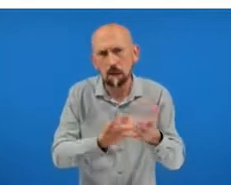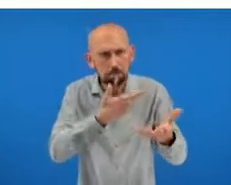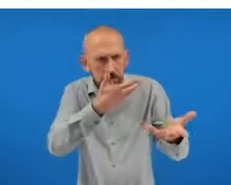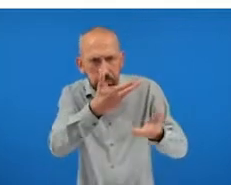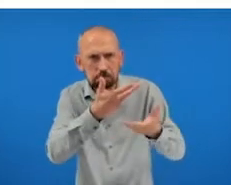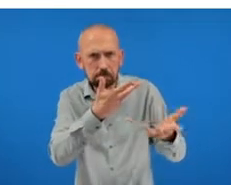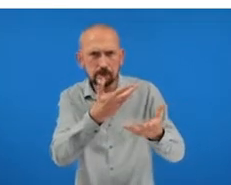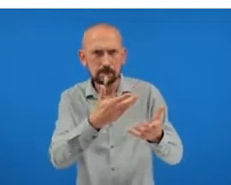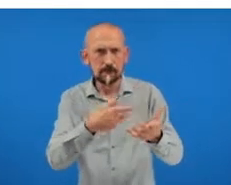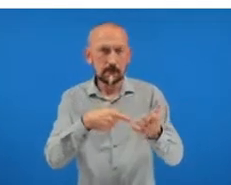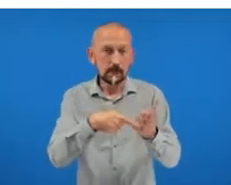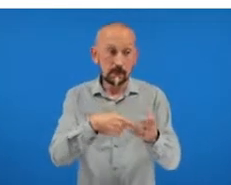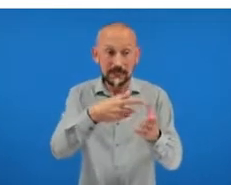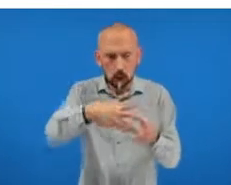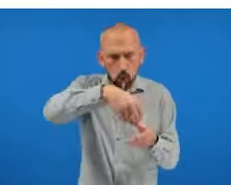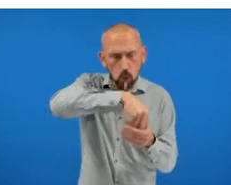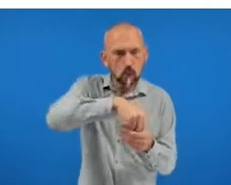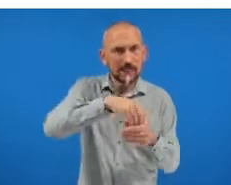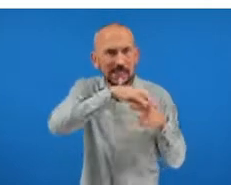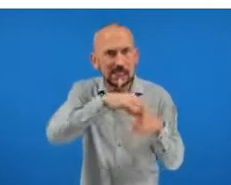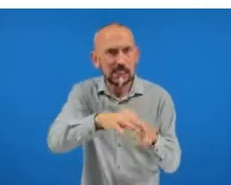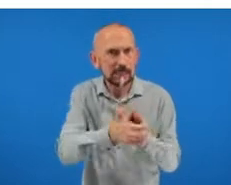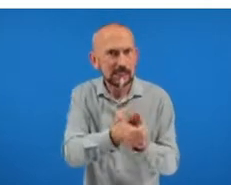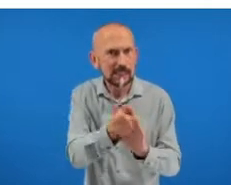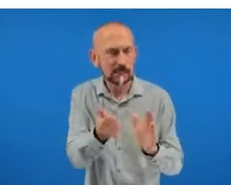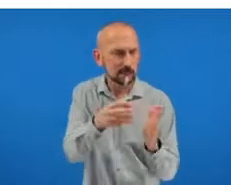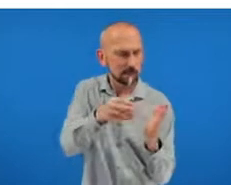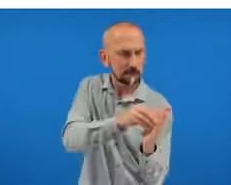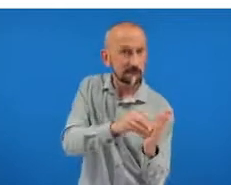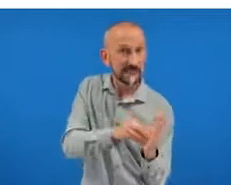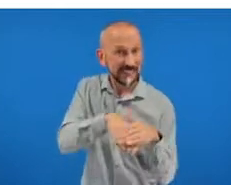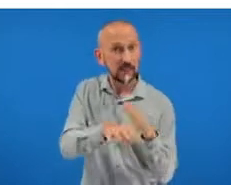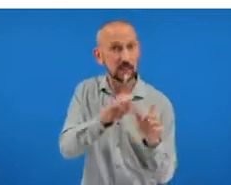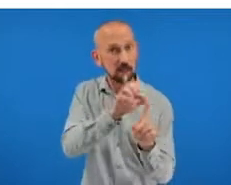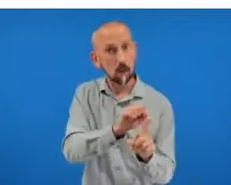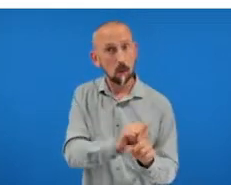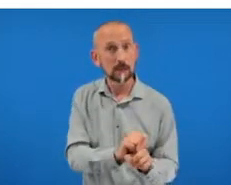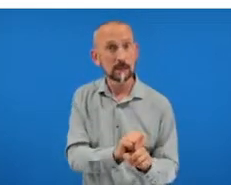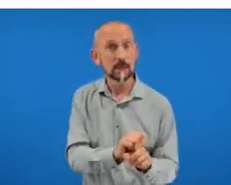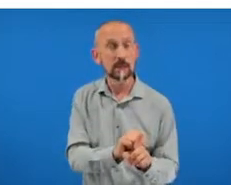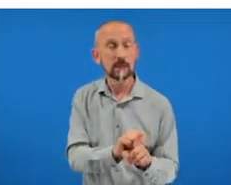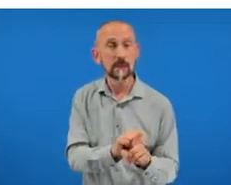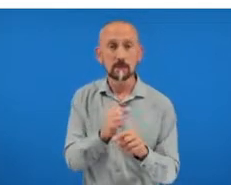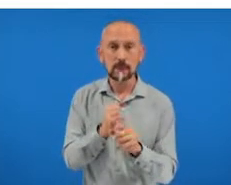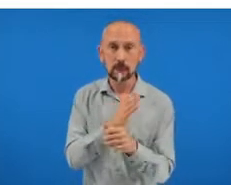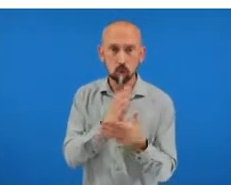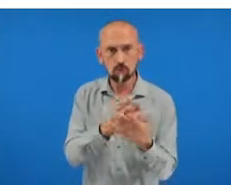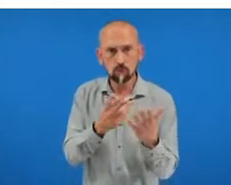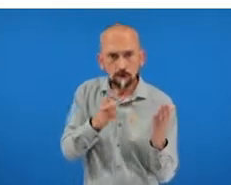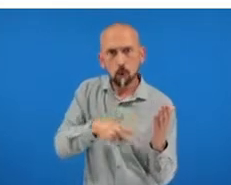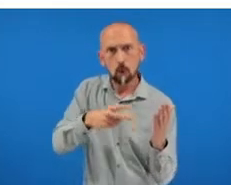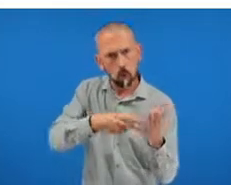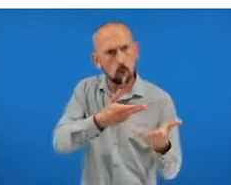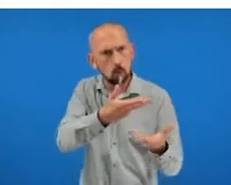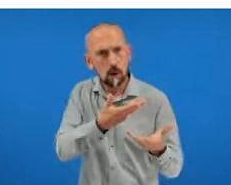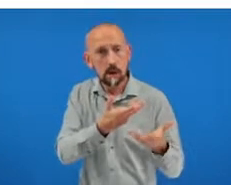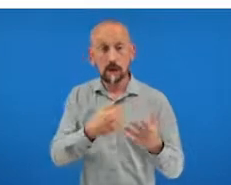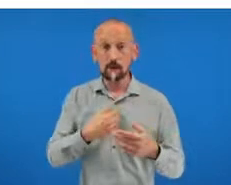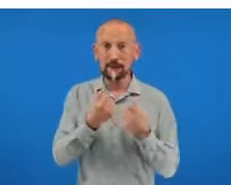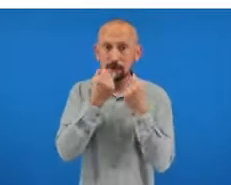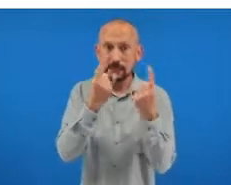leadership skills part of your goals and keep reviewing that. I think what I've learned in my role is that these opportunities are truly